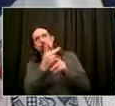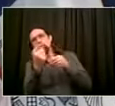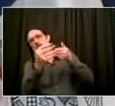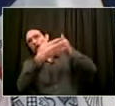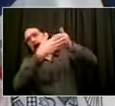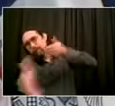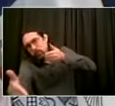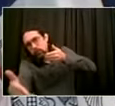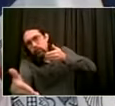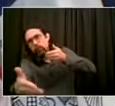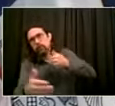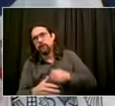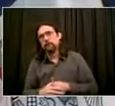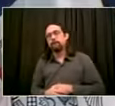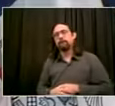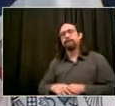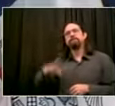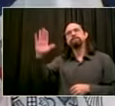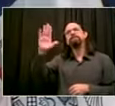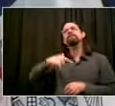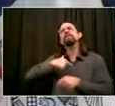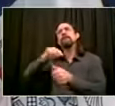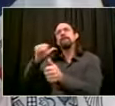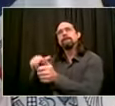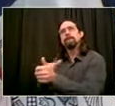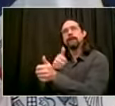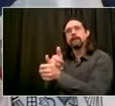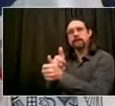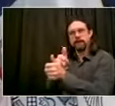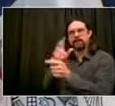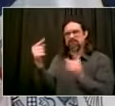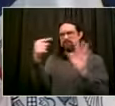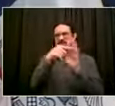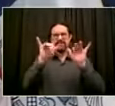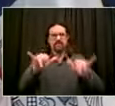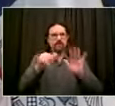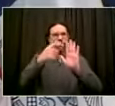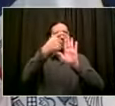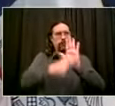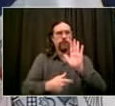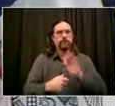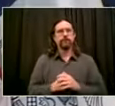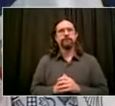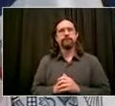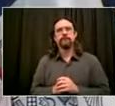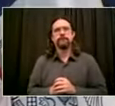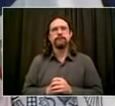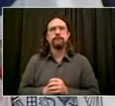responding are evenly divided, with like 31% to 32%